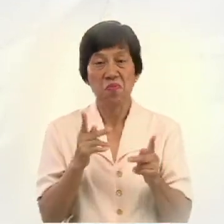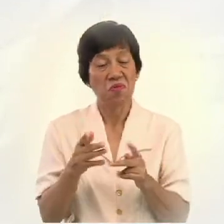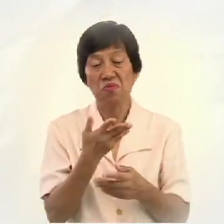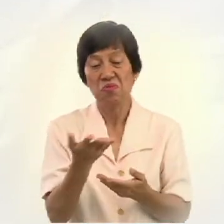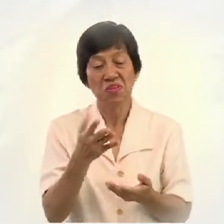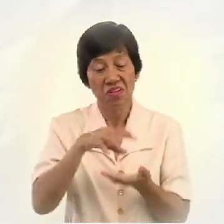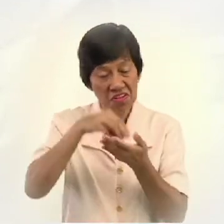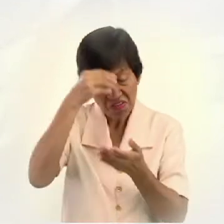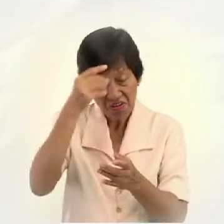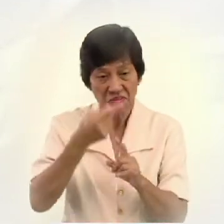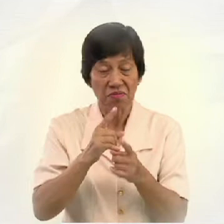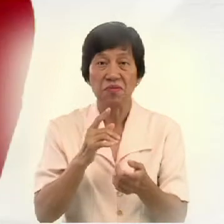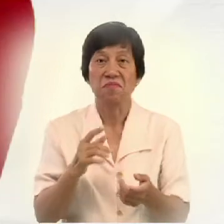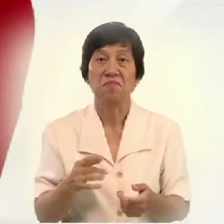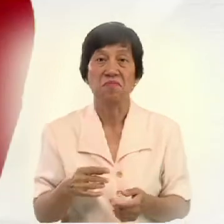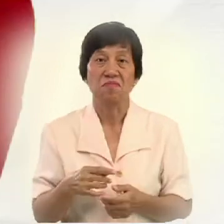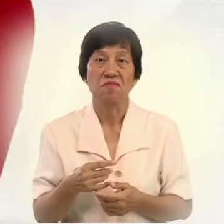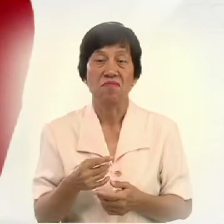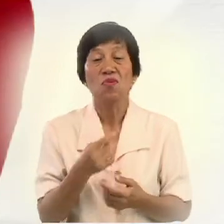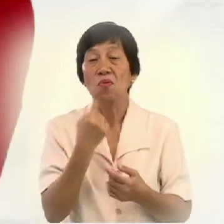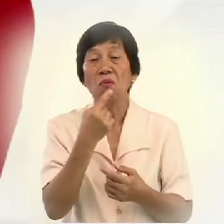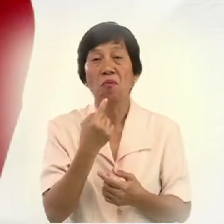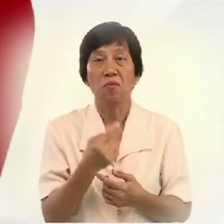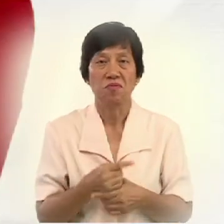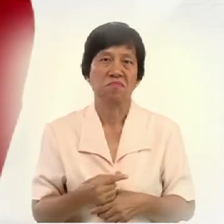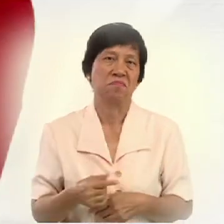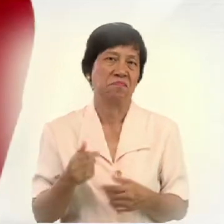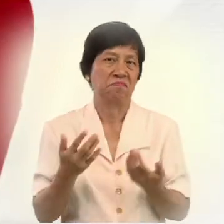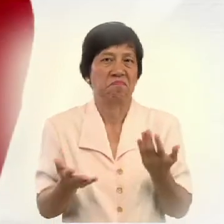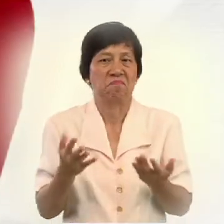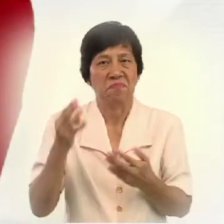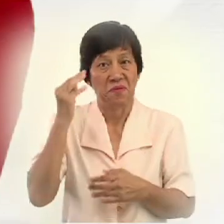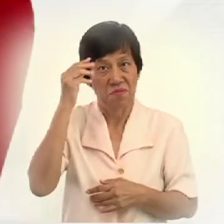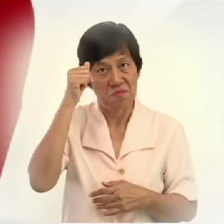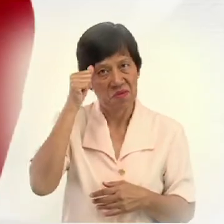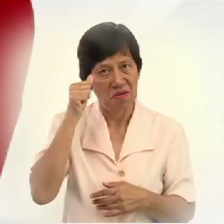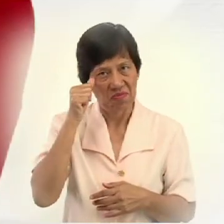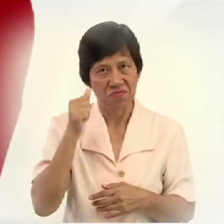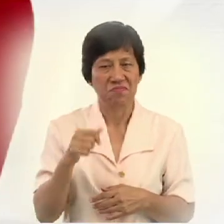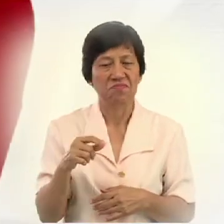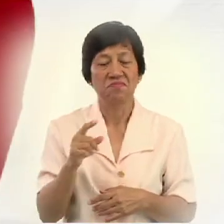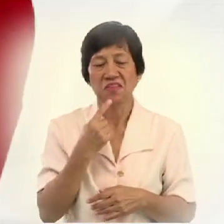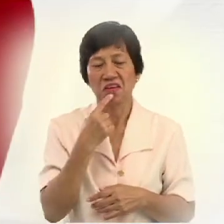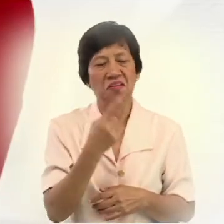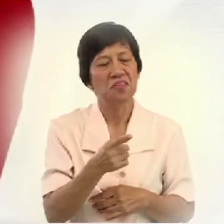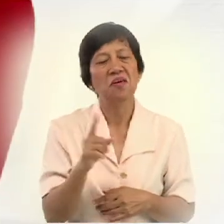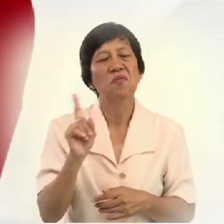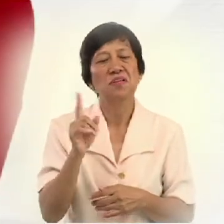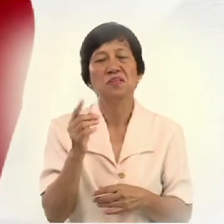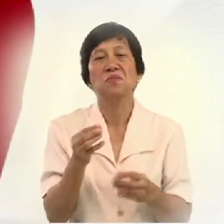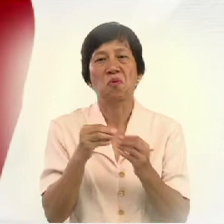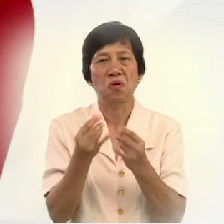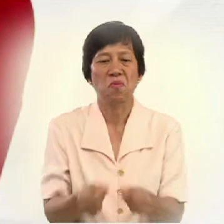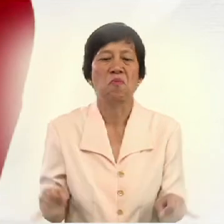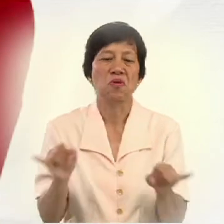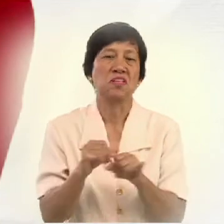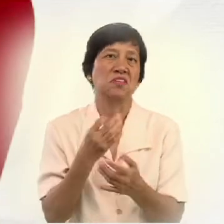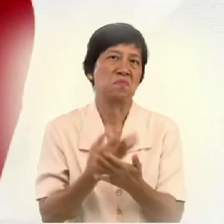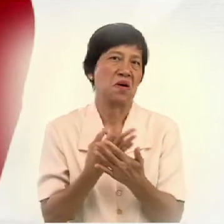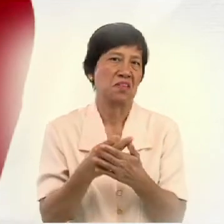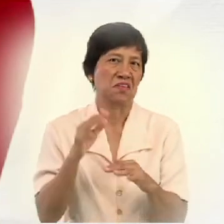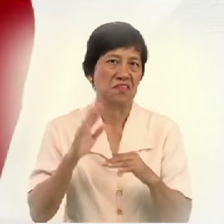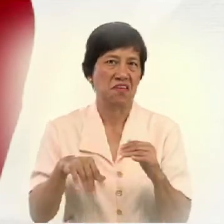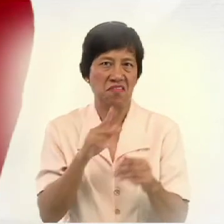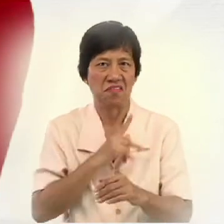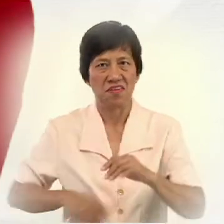Wow, but these are young people. Where did they learn that from? Maybe from the adults, telling them that what is